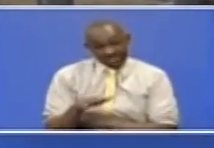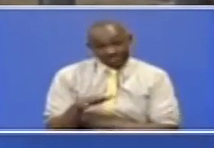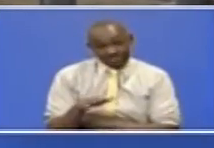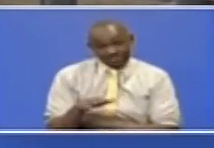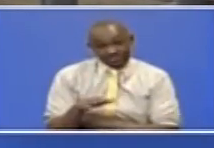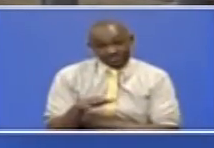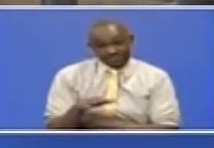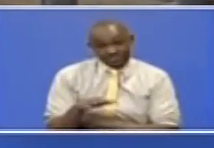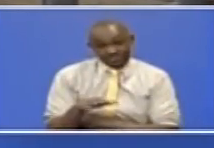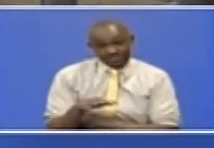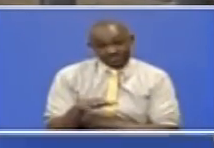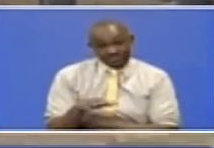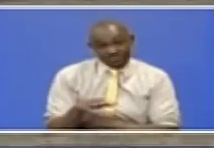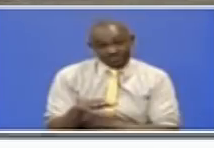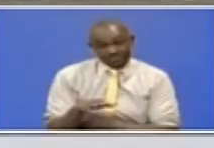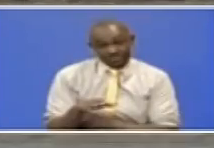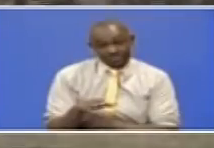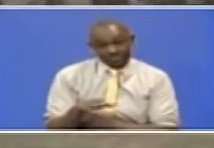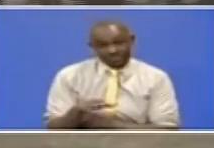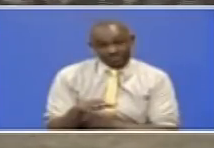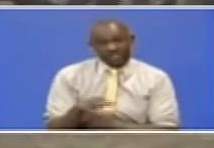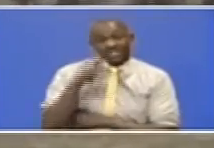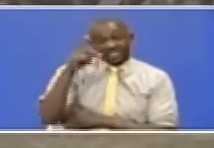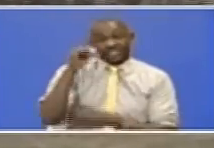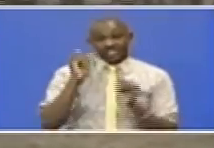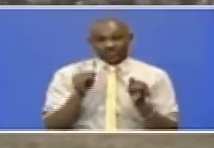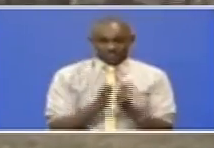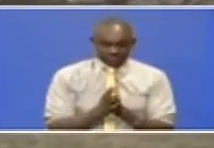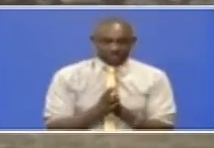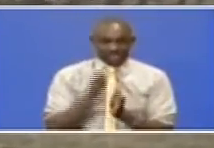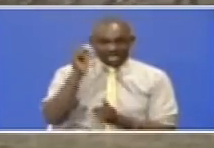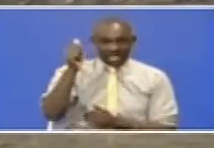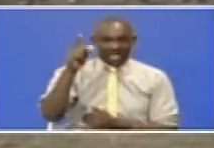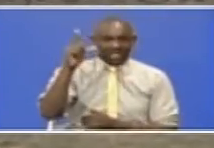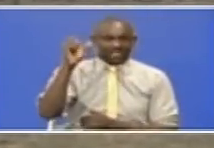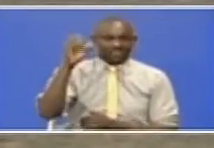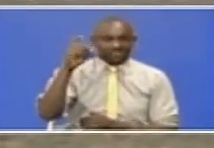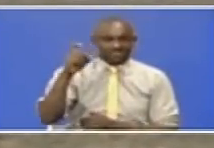For KTN News, I'm Alex Chamwada.